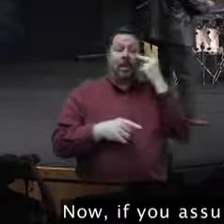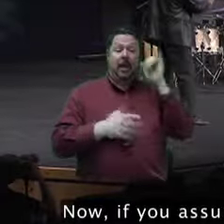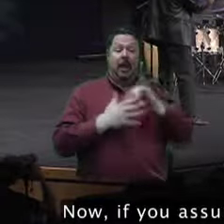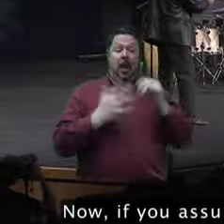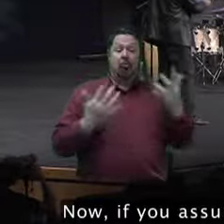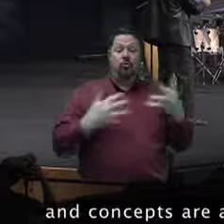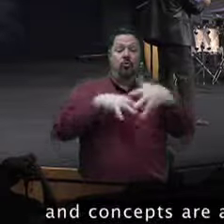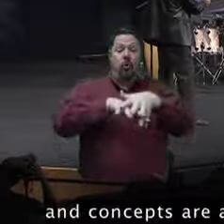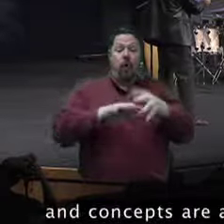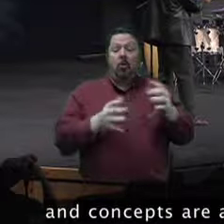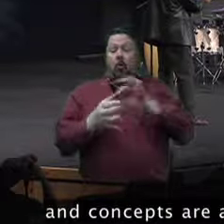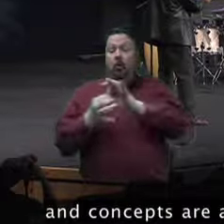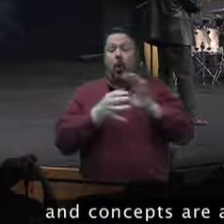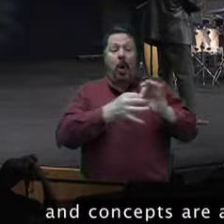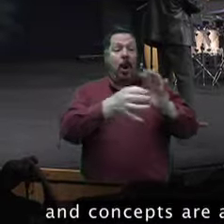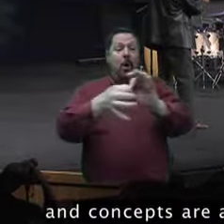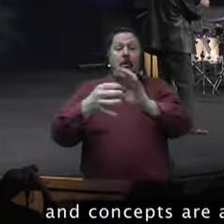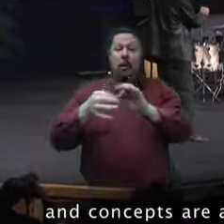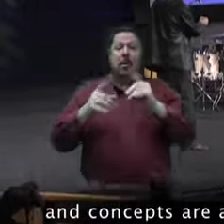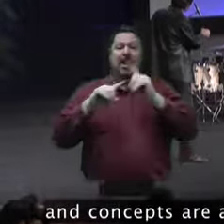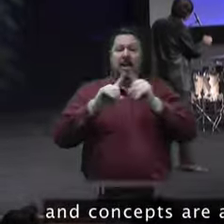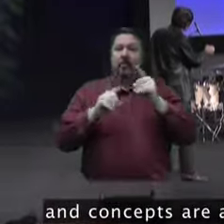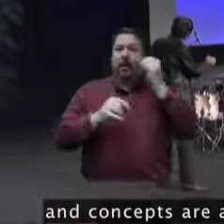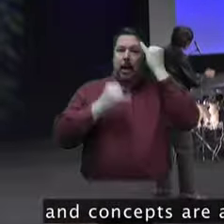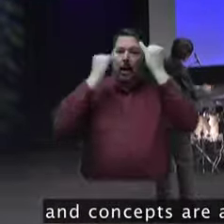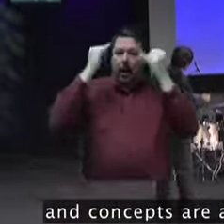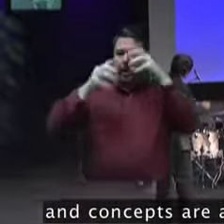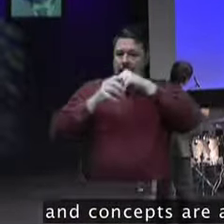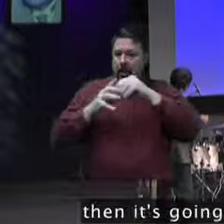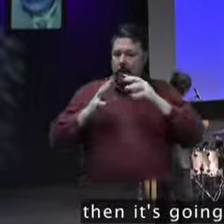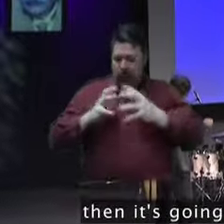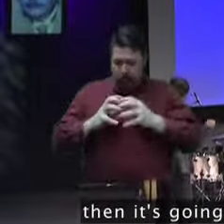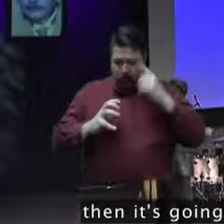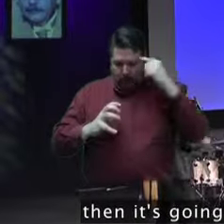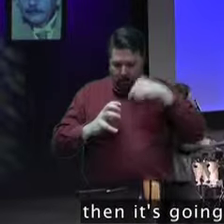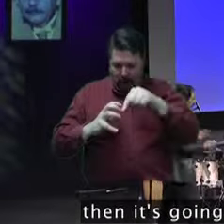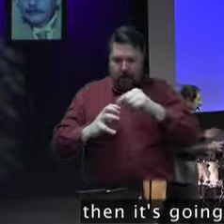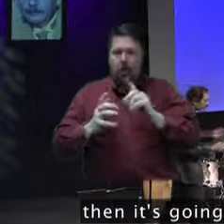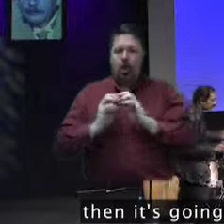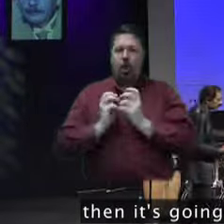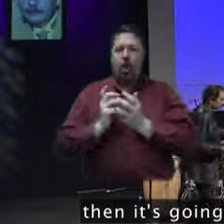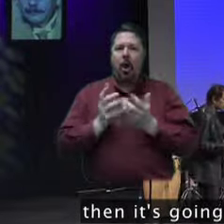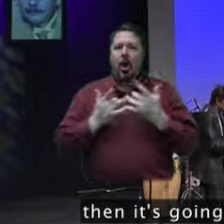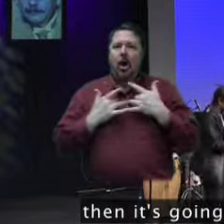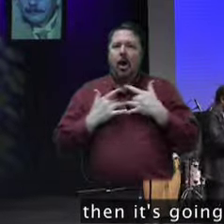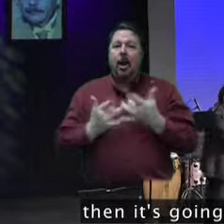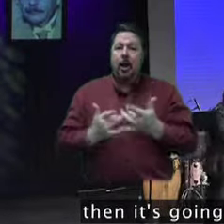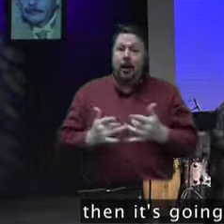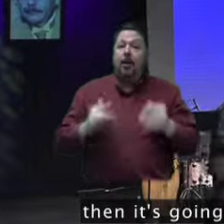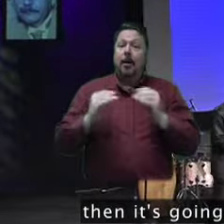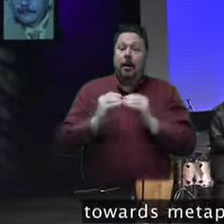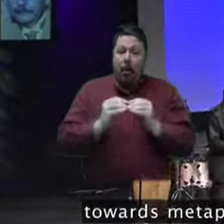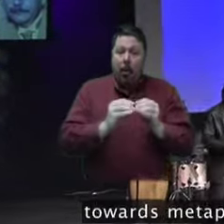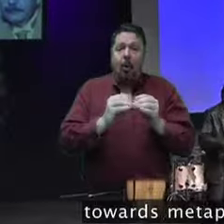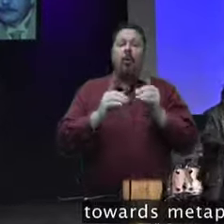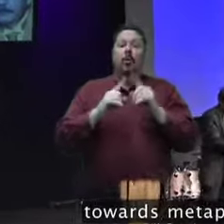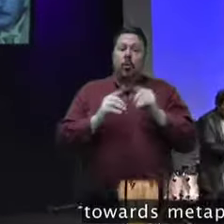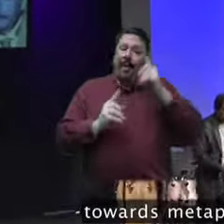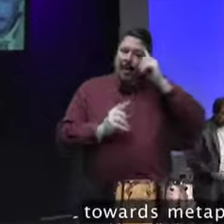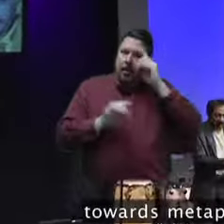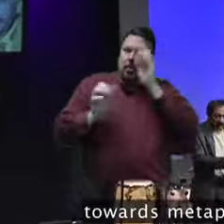there's greater cross-wiring, and concepts are also in different parts of the brain, then it's going to create a greater propensity